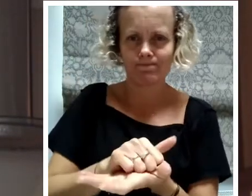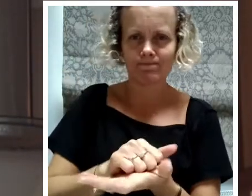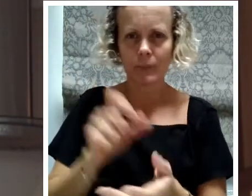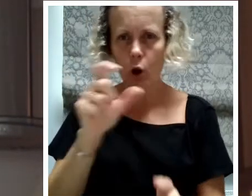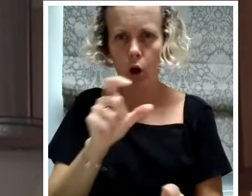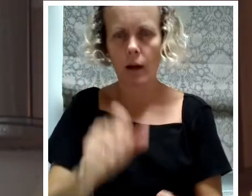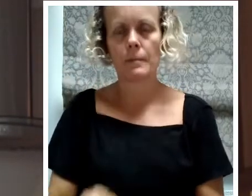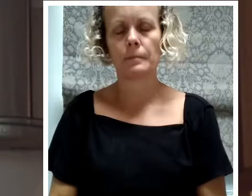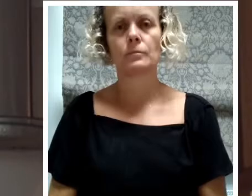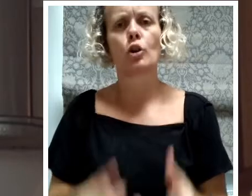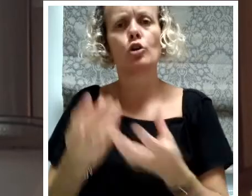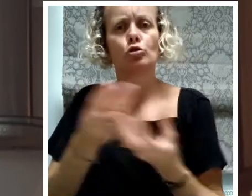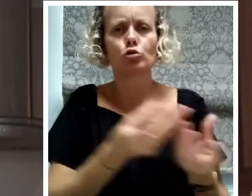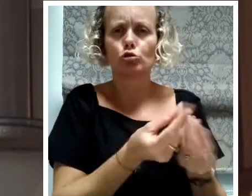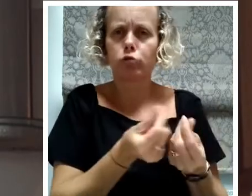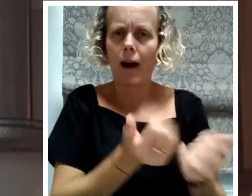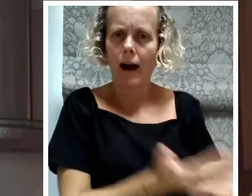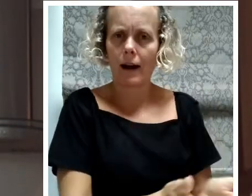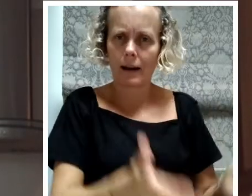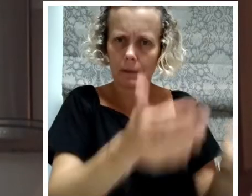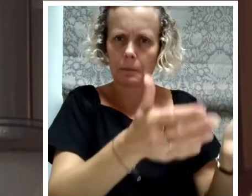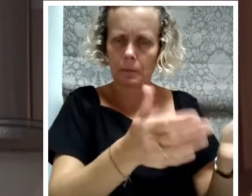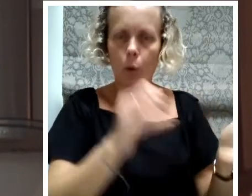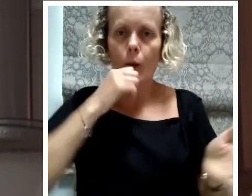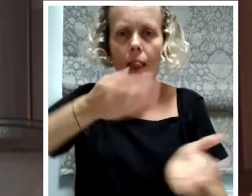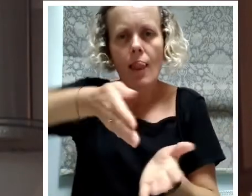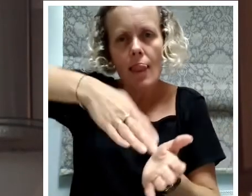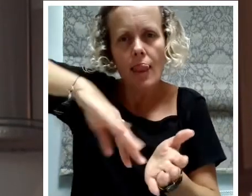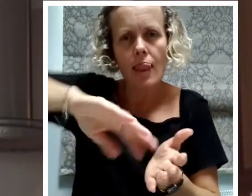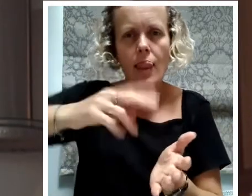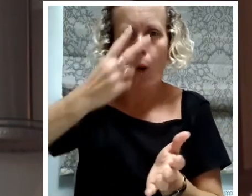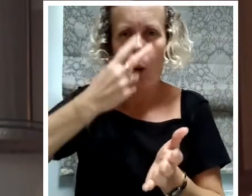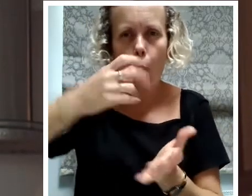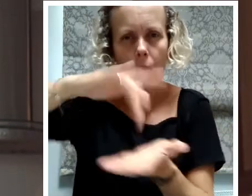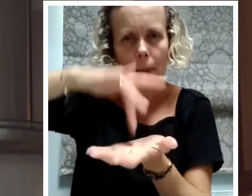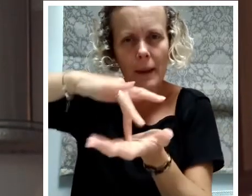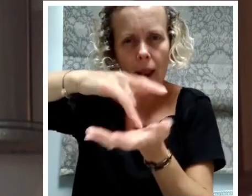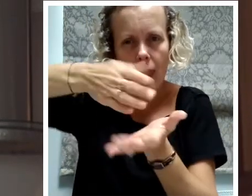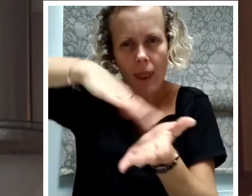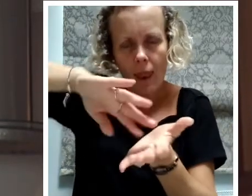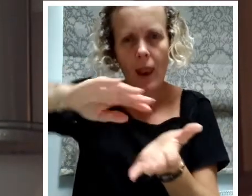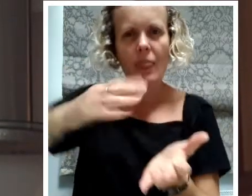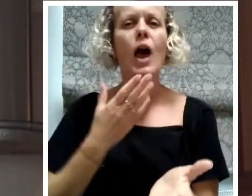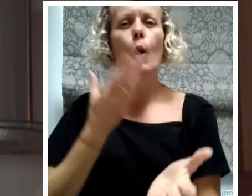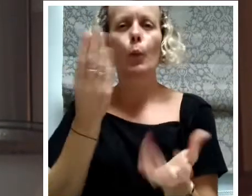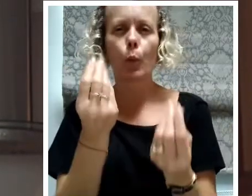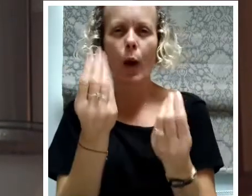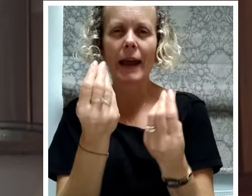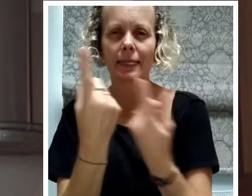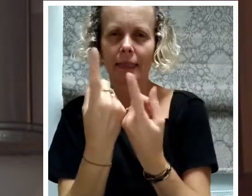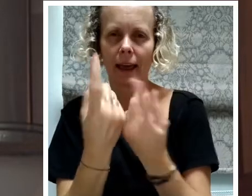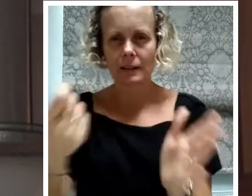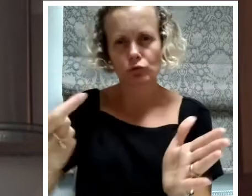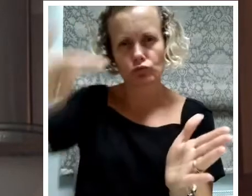a little well in the middle, and we are going to pour our wet mixture into the middle of this.